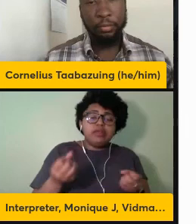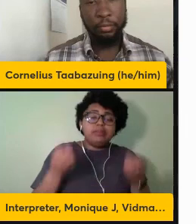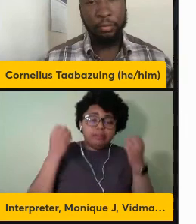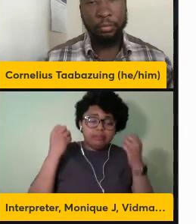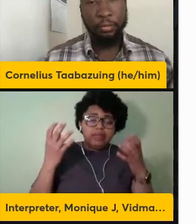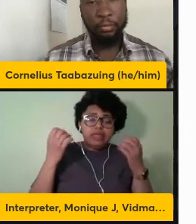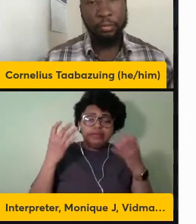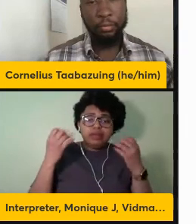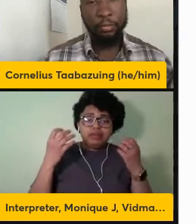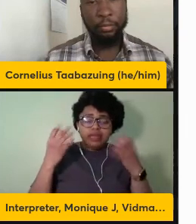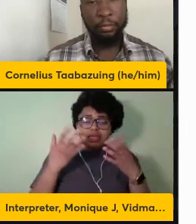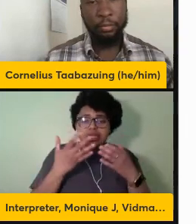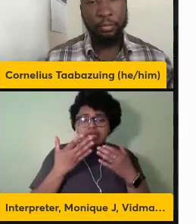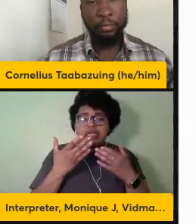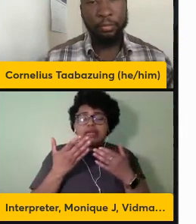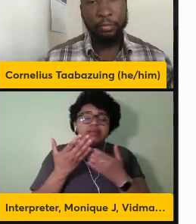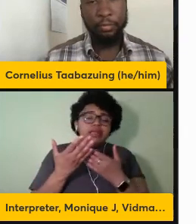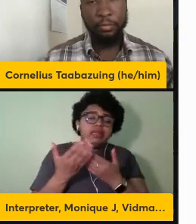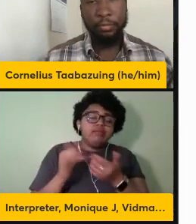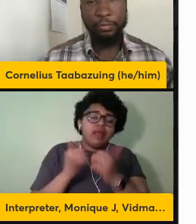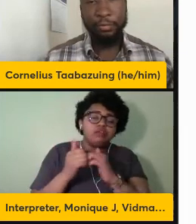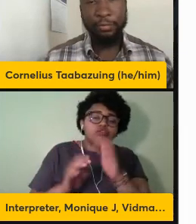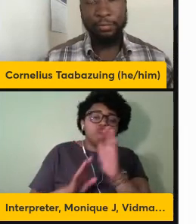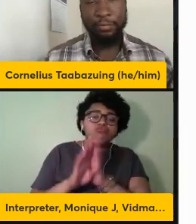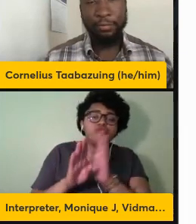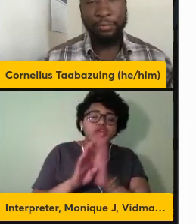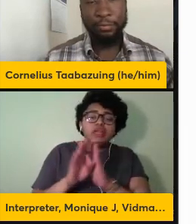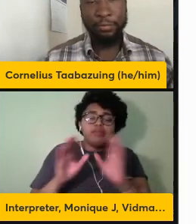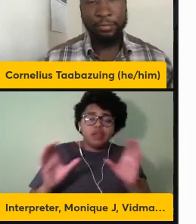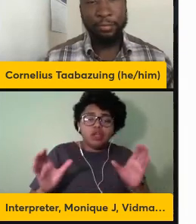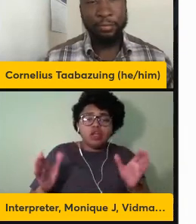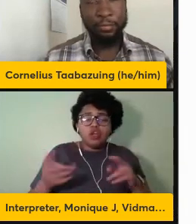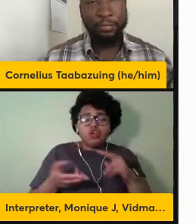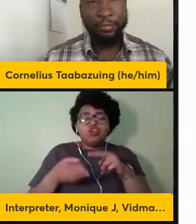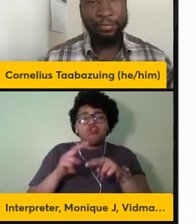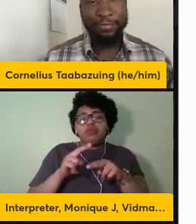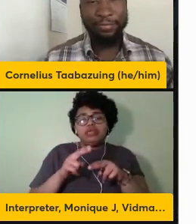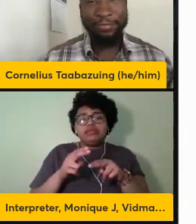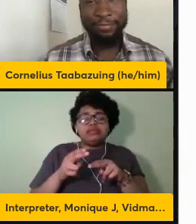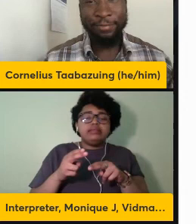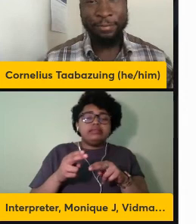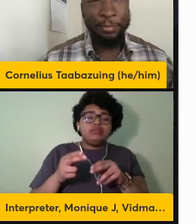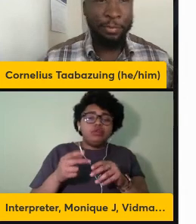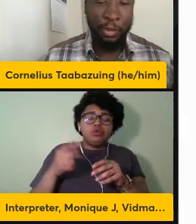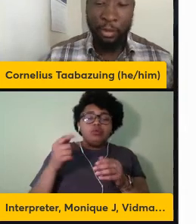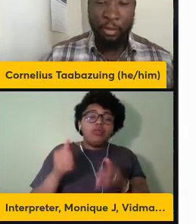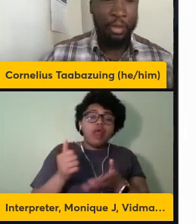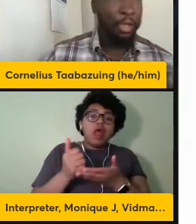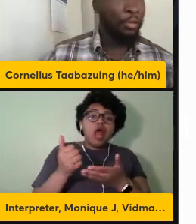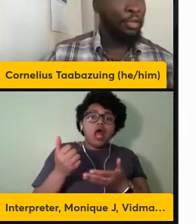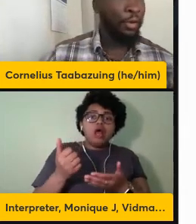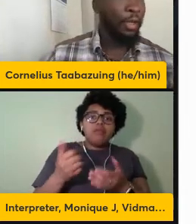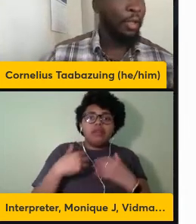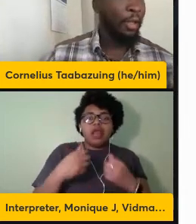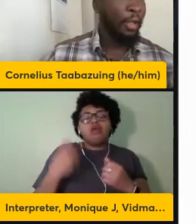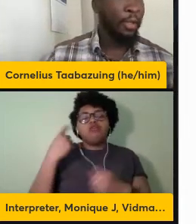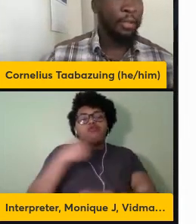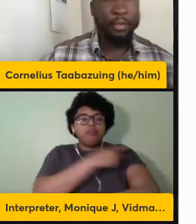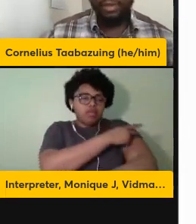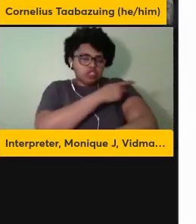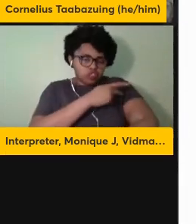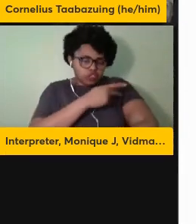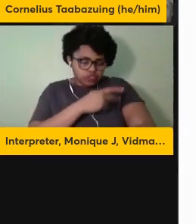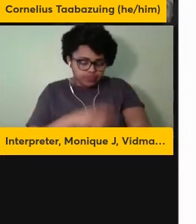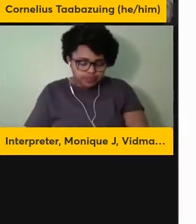representation. Thank you so much for being here, and I'm excited for your talk. Thank you, Joel.